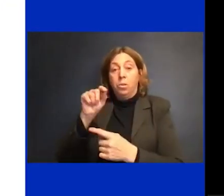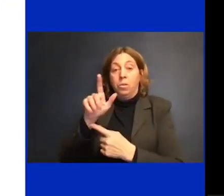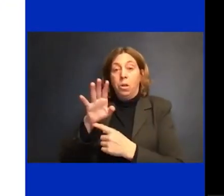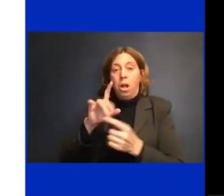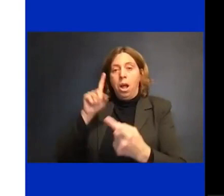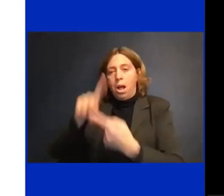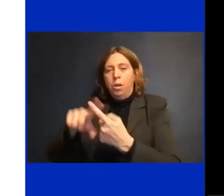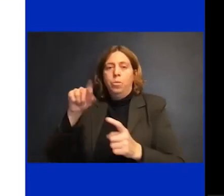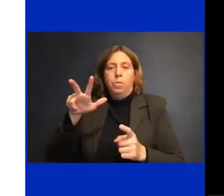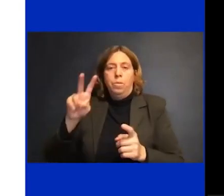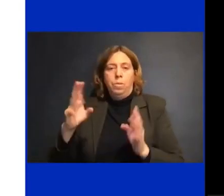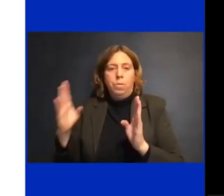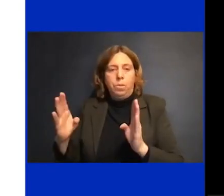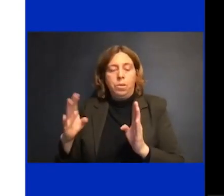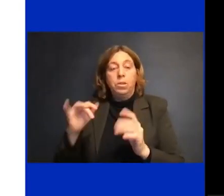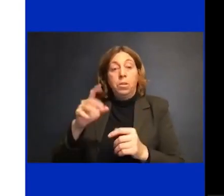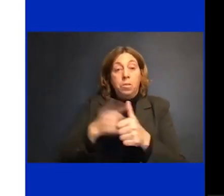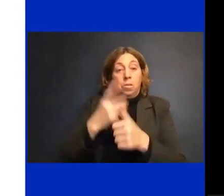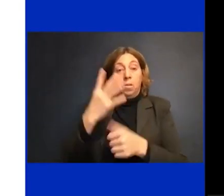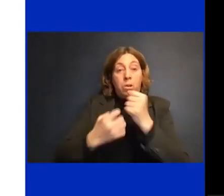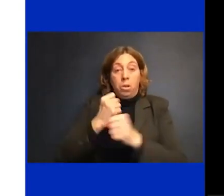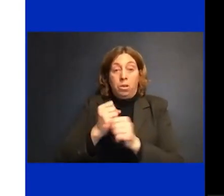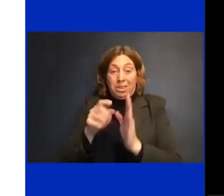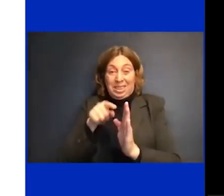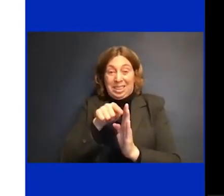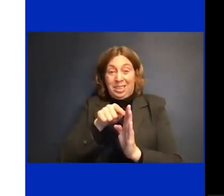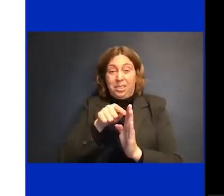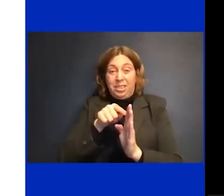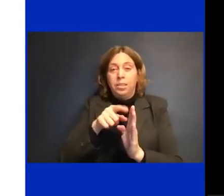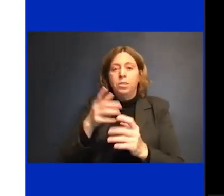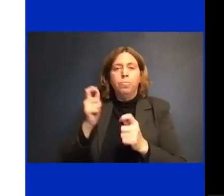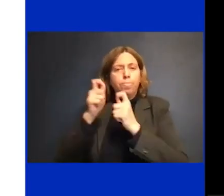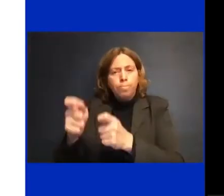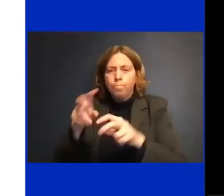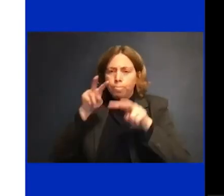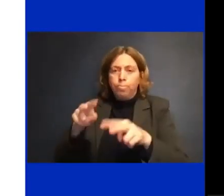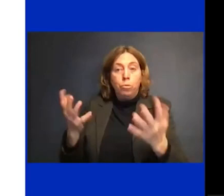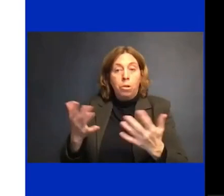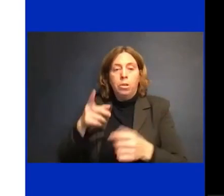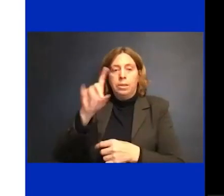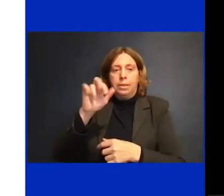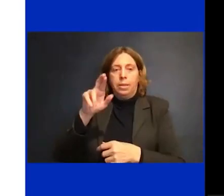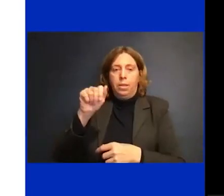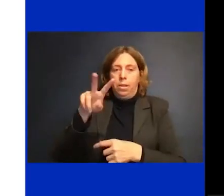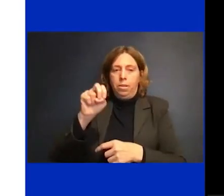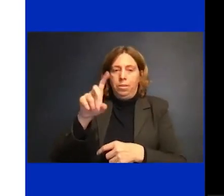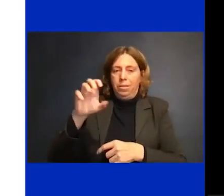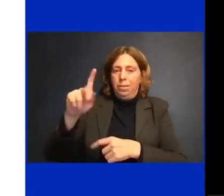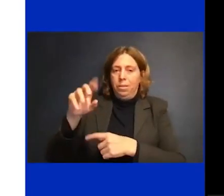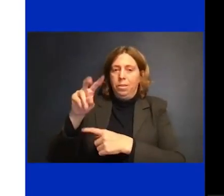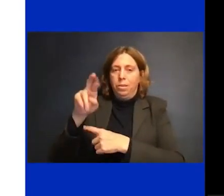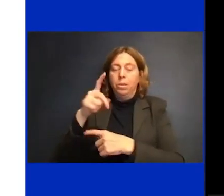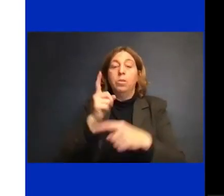of 2032. The initial 4 years within this timeframe will be dedicated to constructing the Dyer